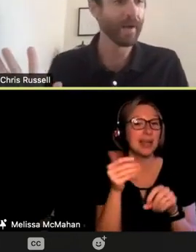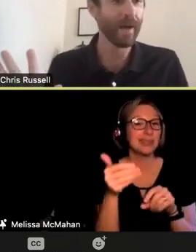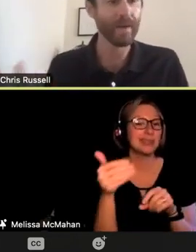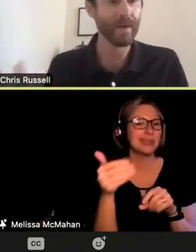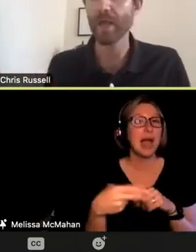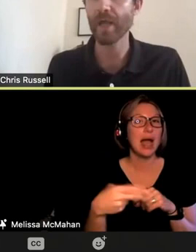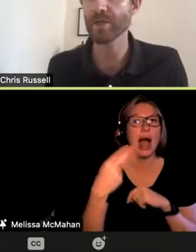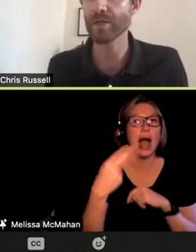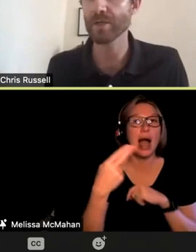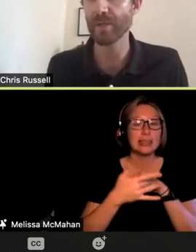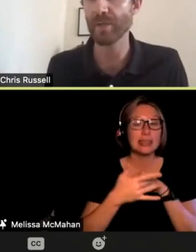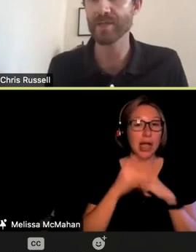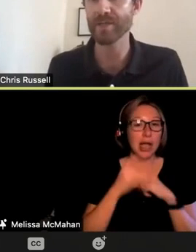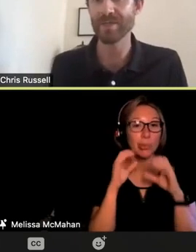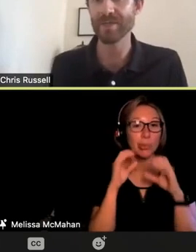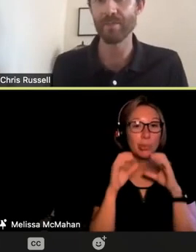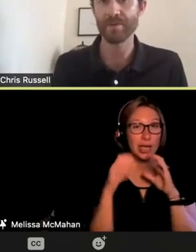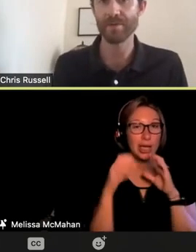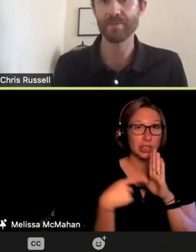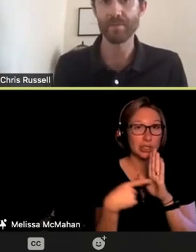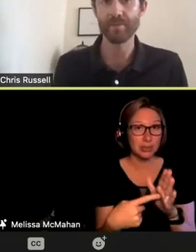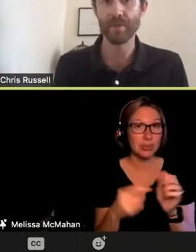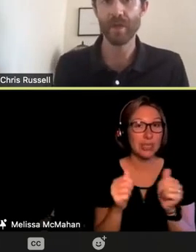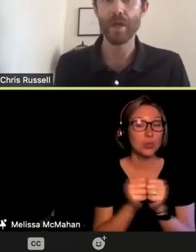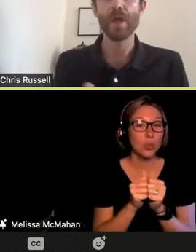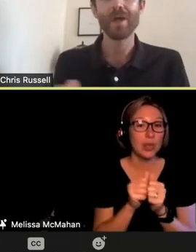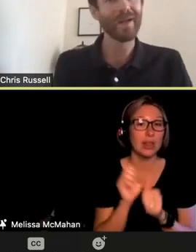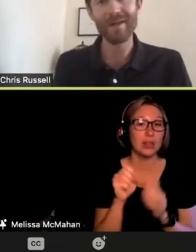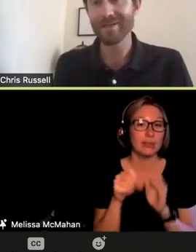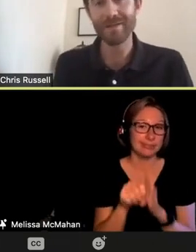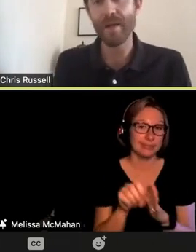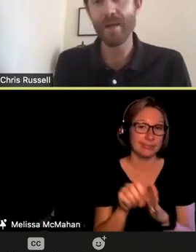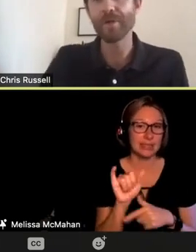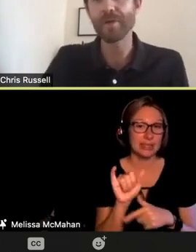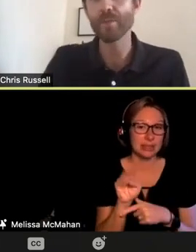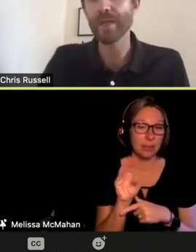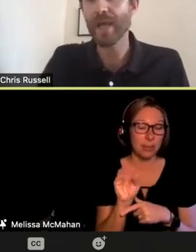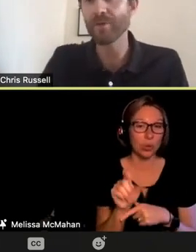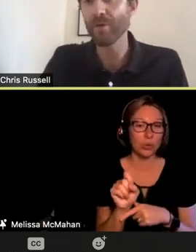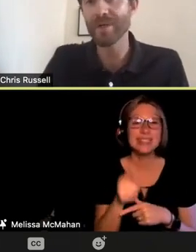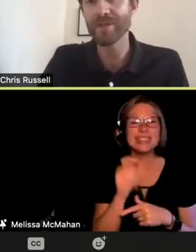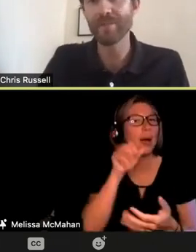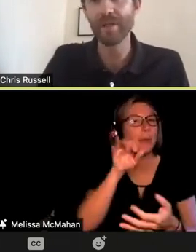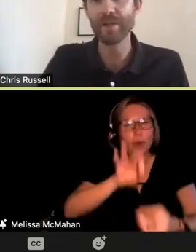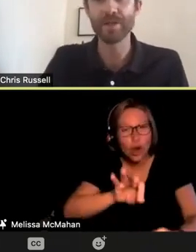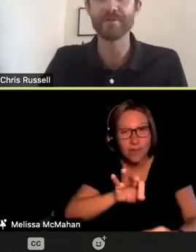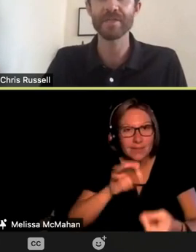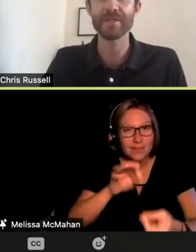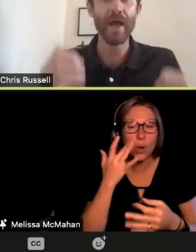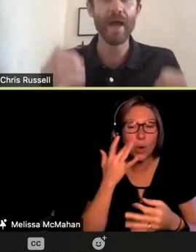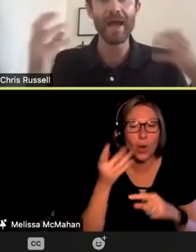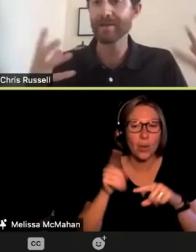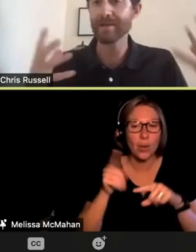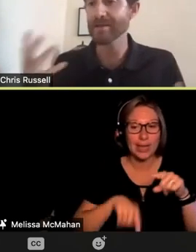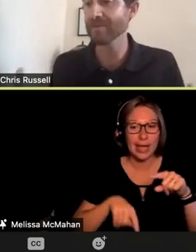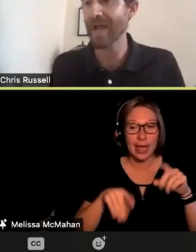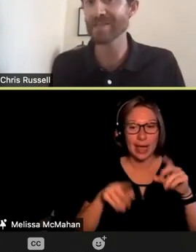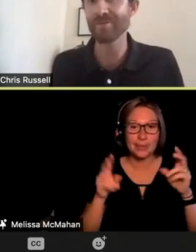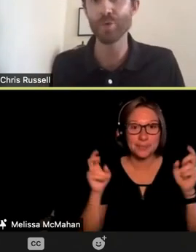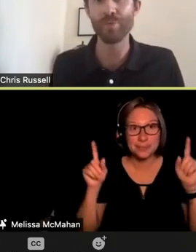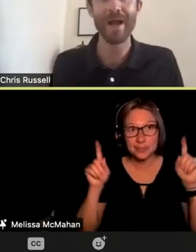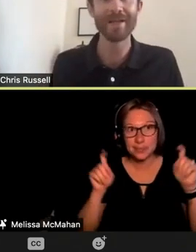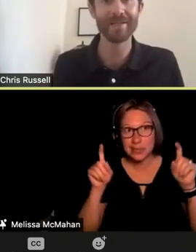high-tech communication displays with symbols. Okay. Again, this is not perfect because we can't do a simulation of CVI